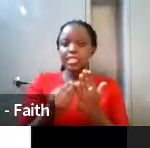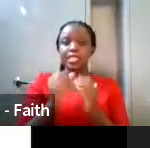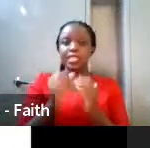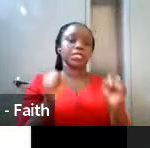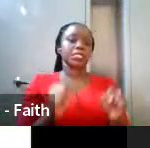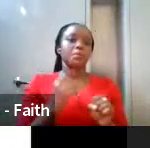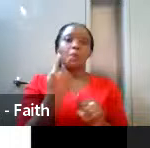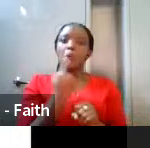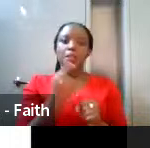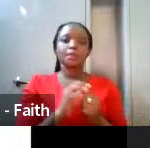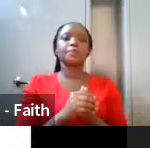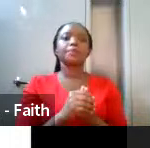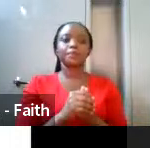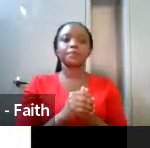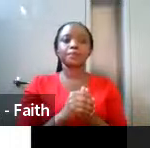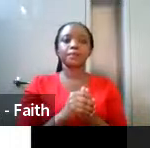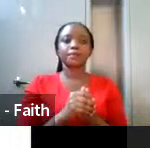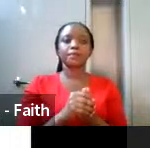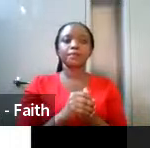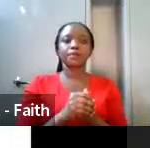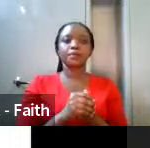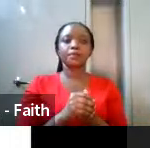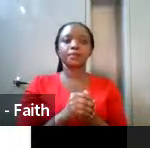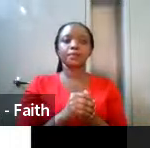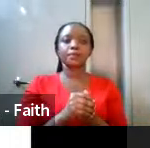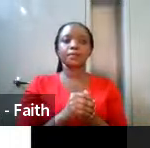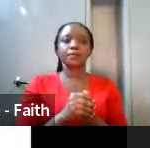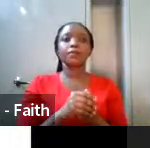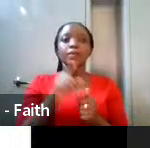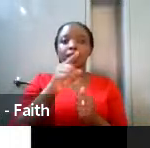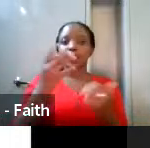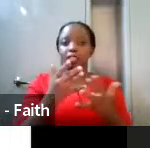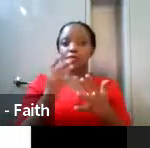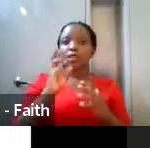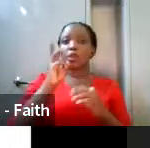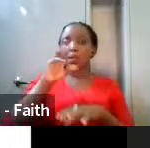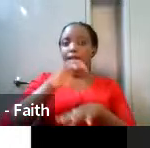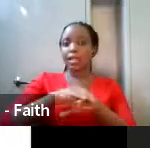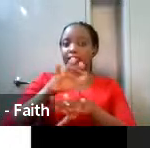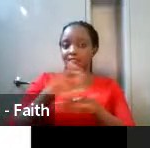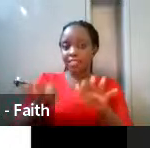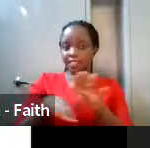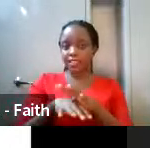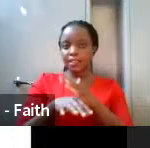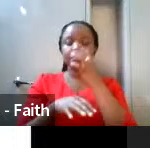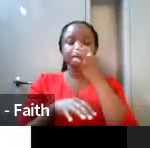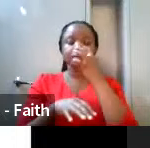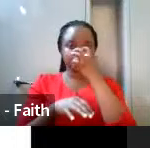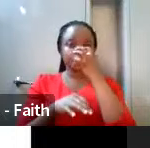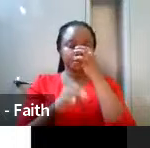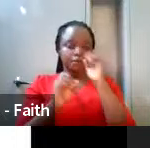Okay, that's where I'm going to unpopulating or populating whatever.